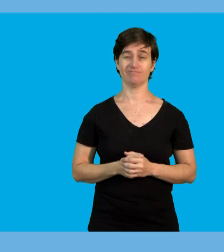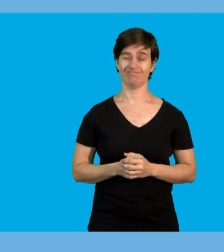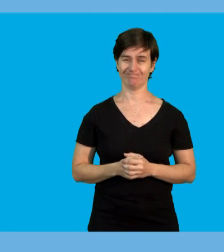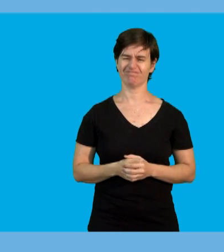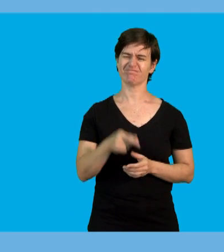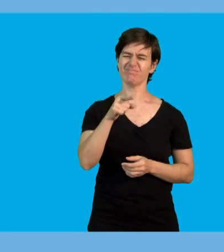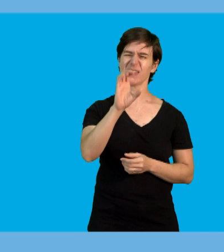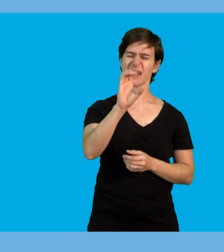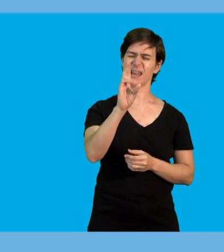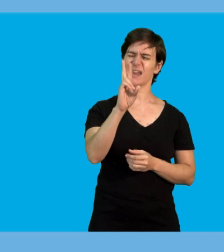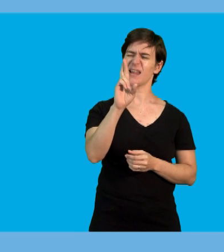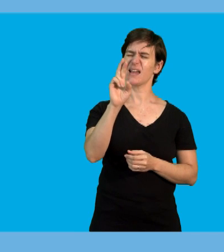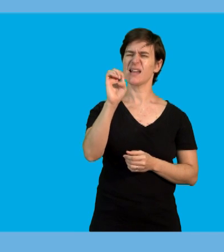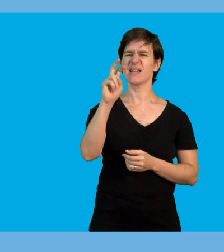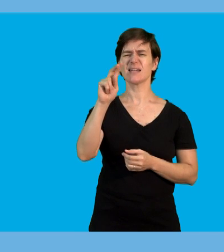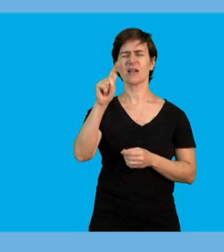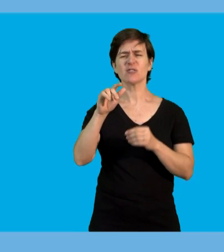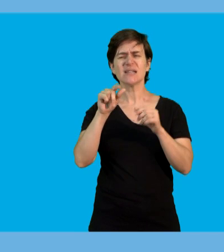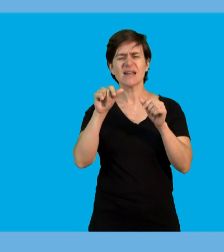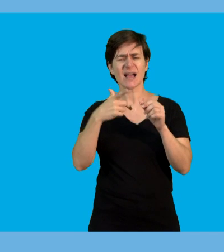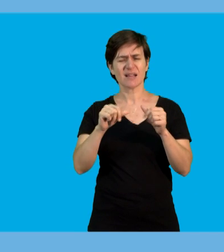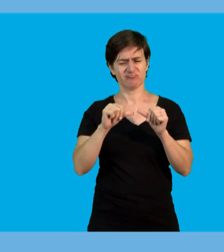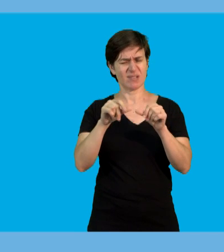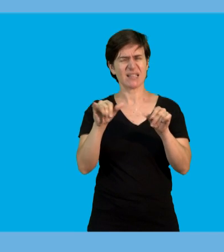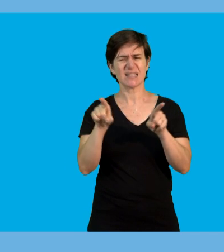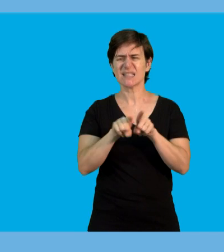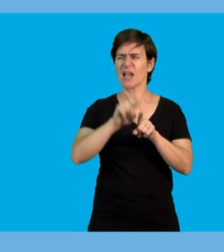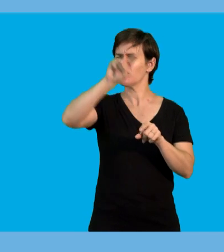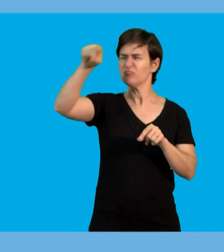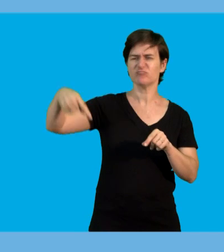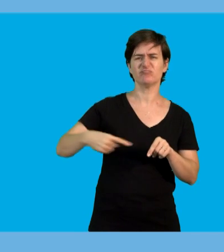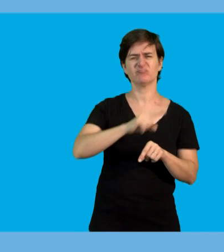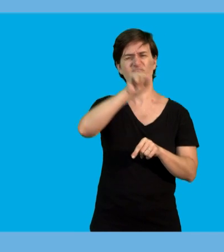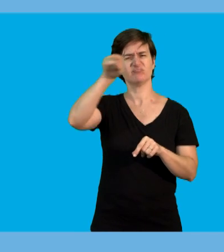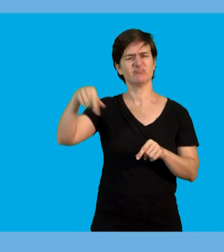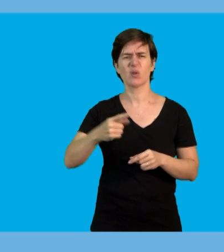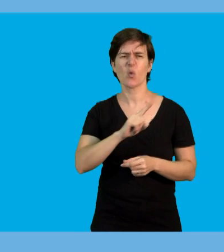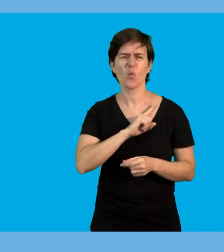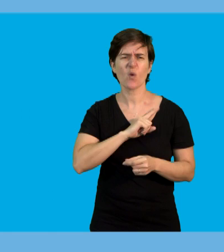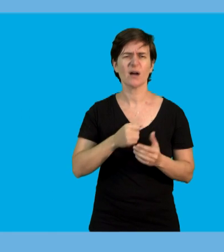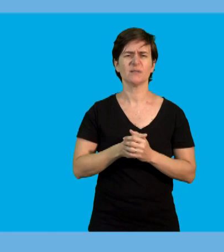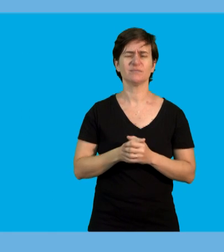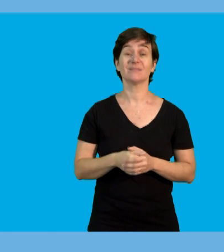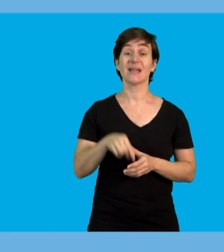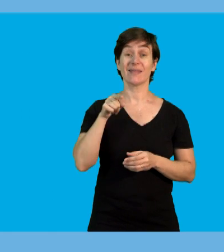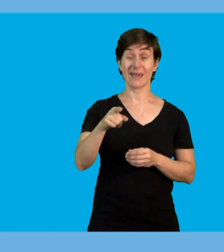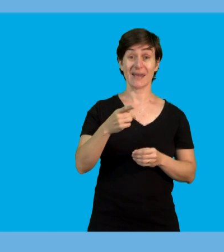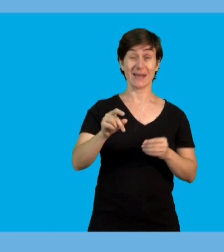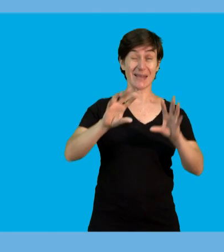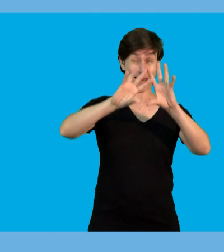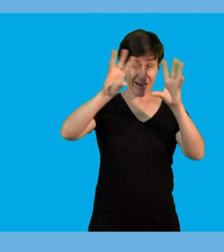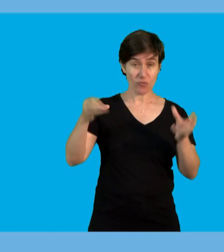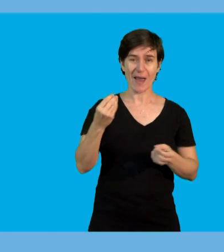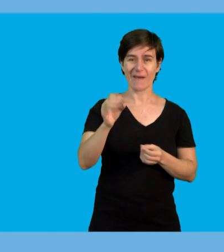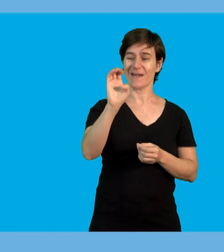the current also, why does it stay the same? There are electrons everywhere in the conducting wires and electrical components. So all the wires